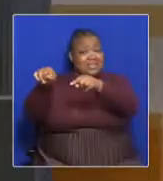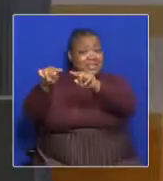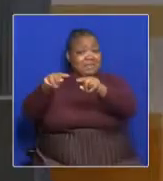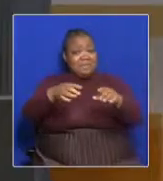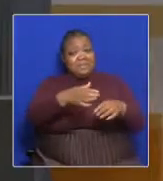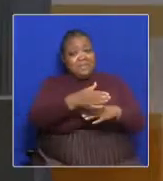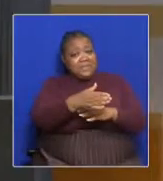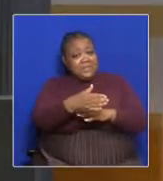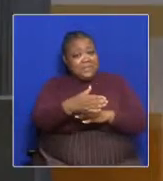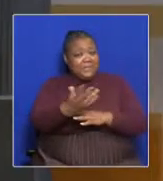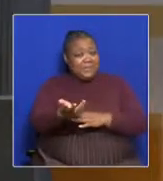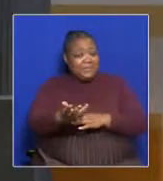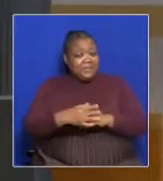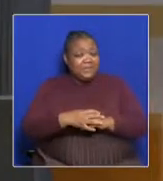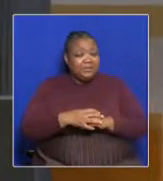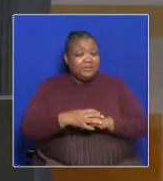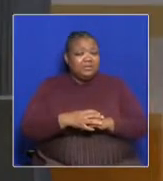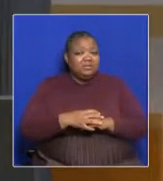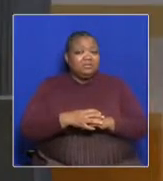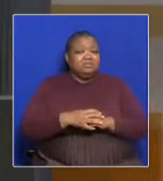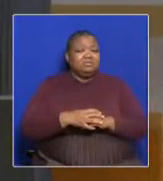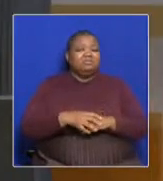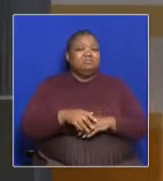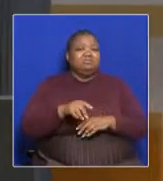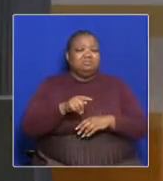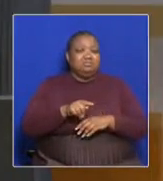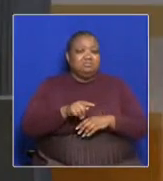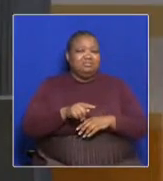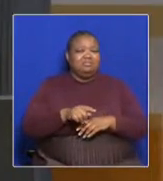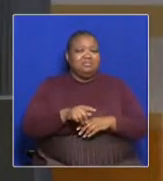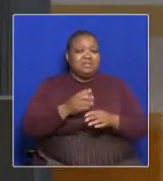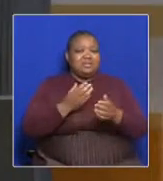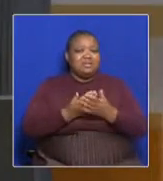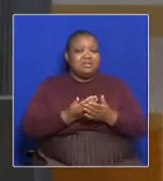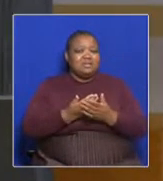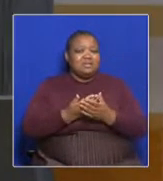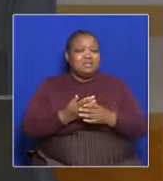in fact, has the consequence that we have